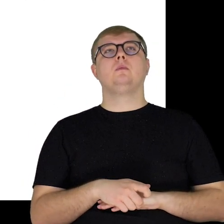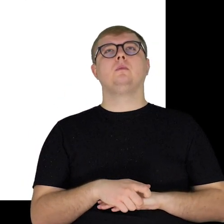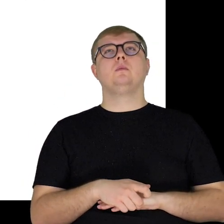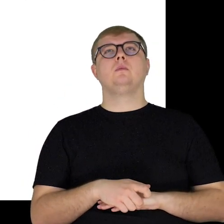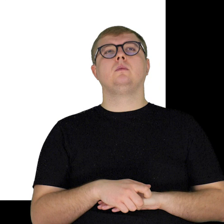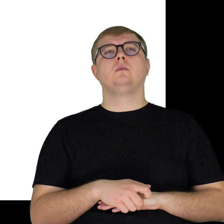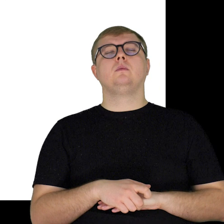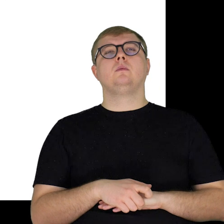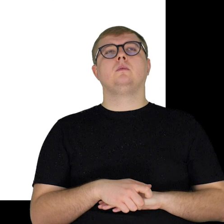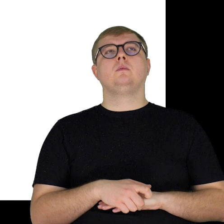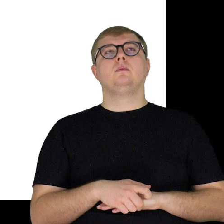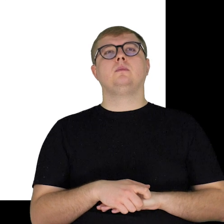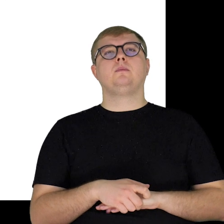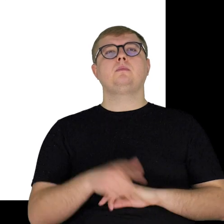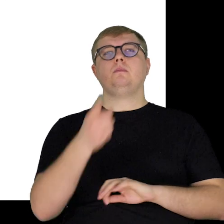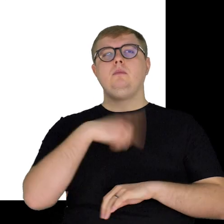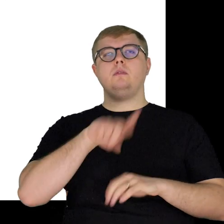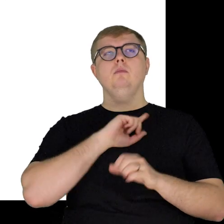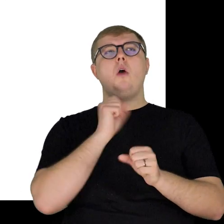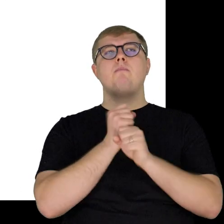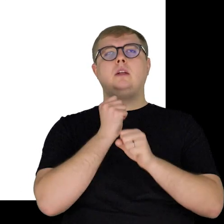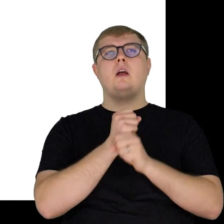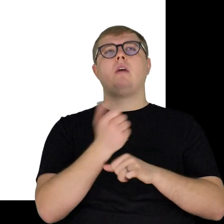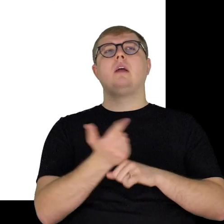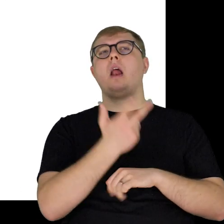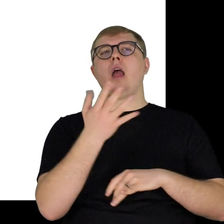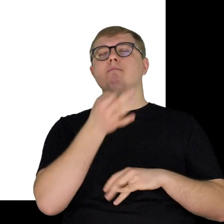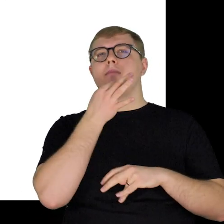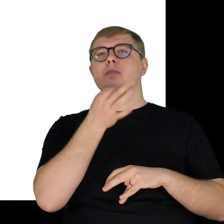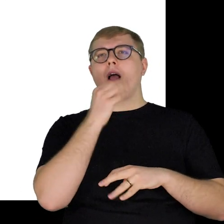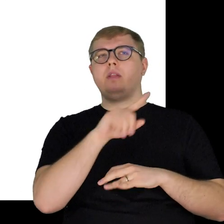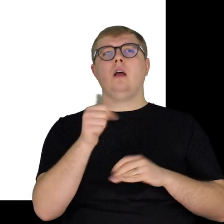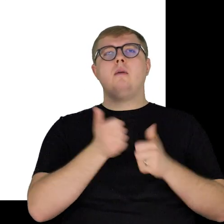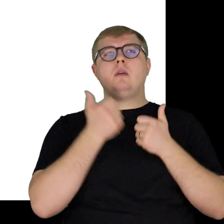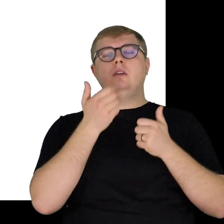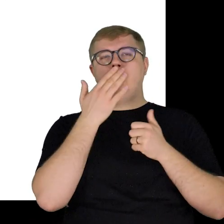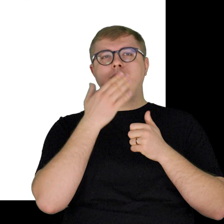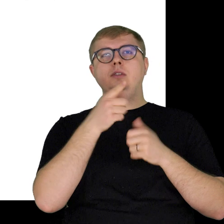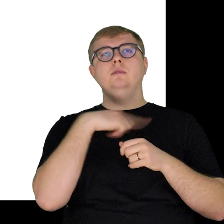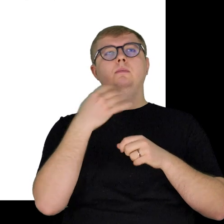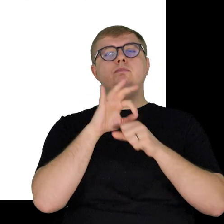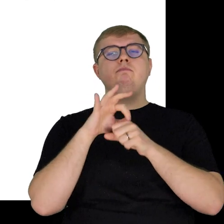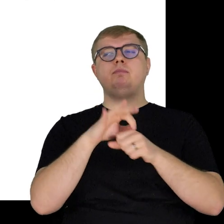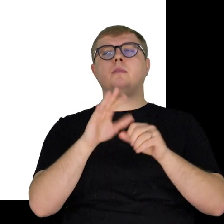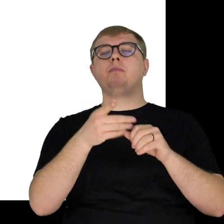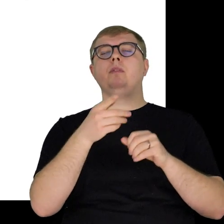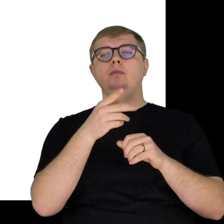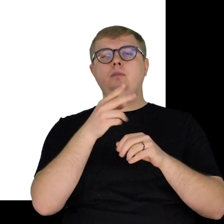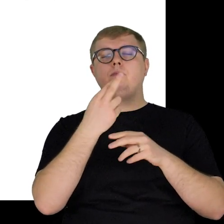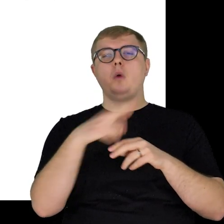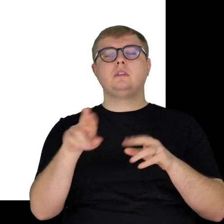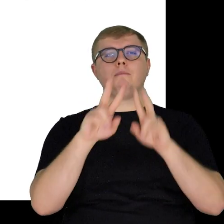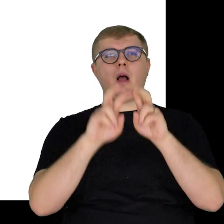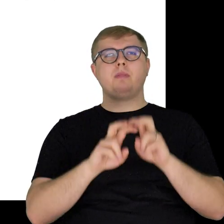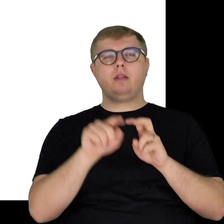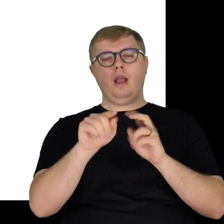we developed some research questions in order to kind of guide us through this this smaller kind of research, and we were concerned with how is